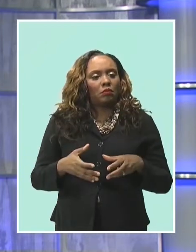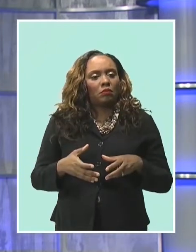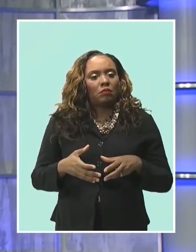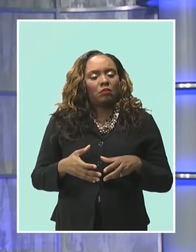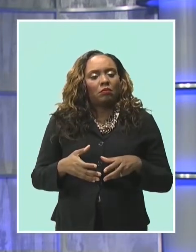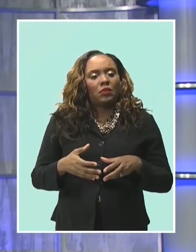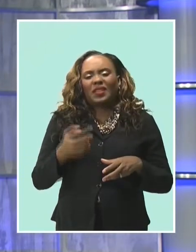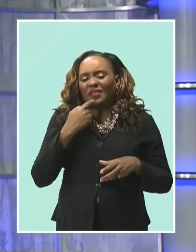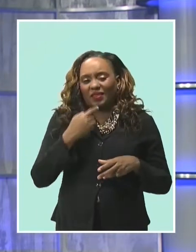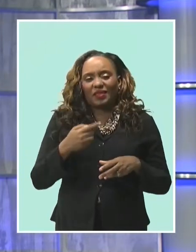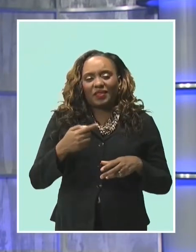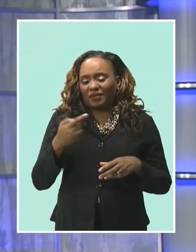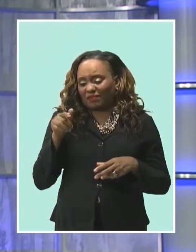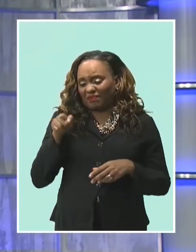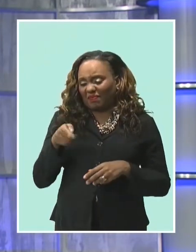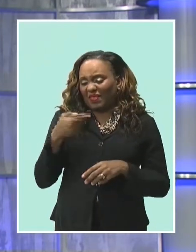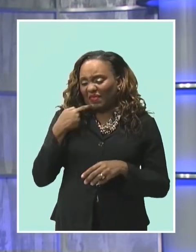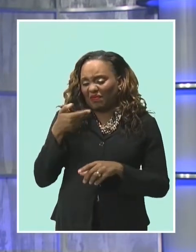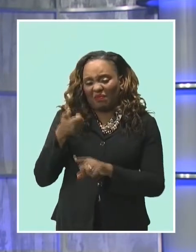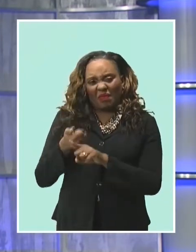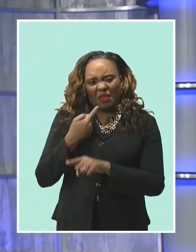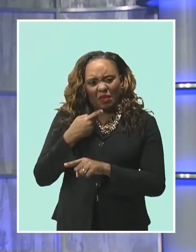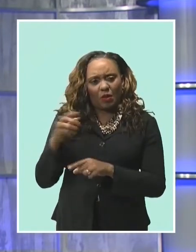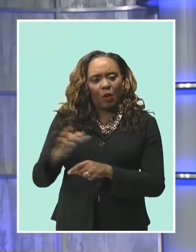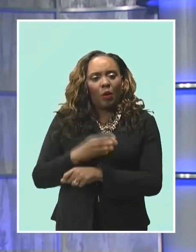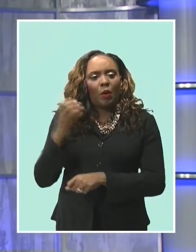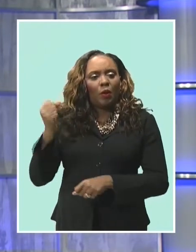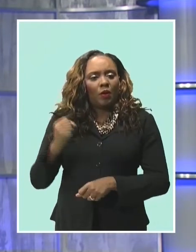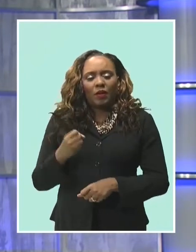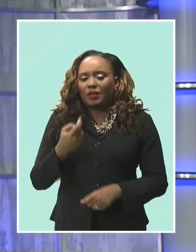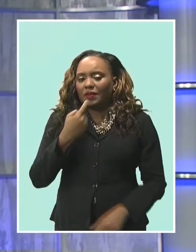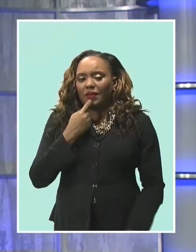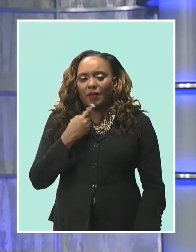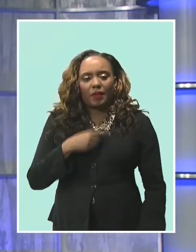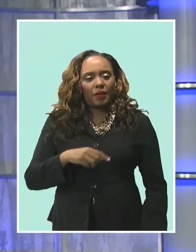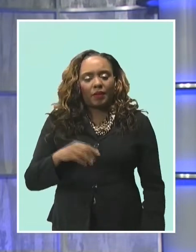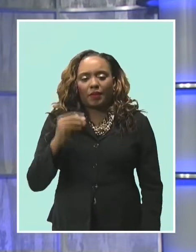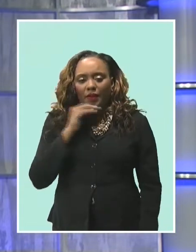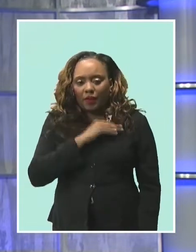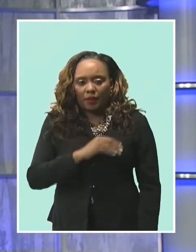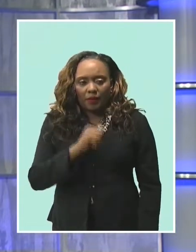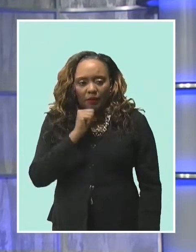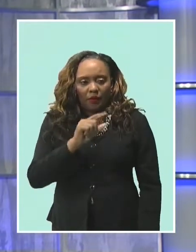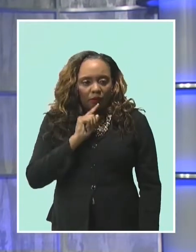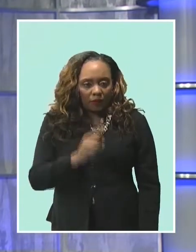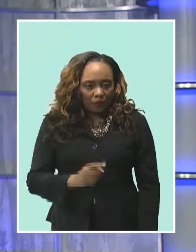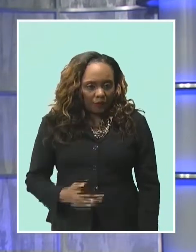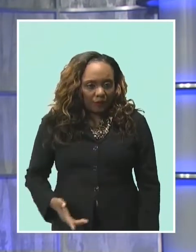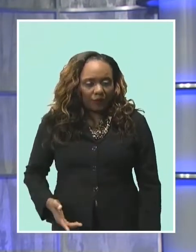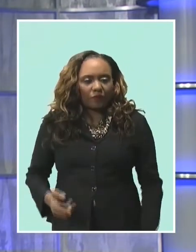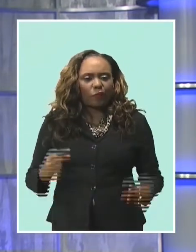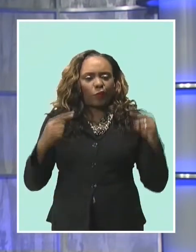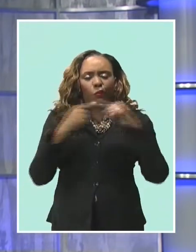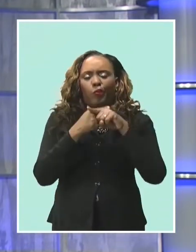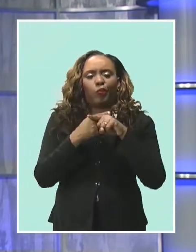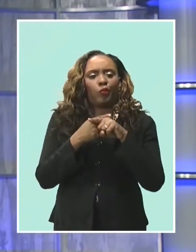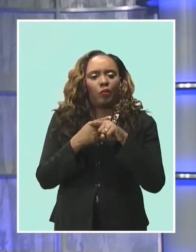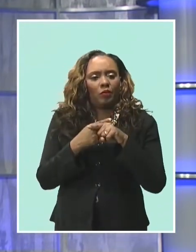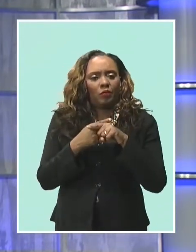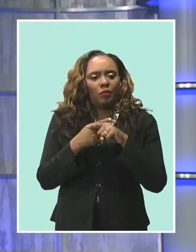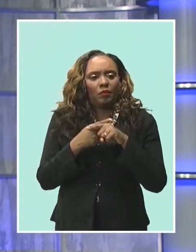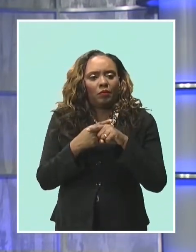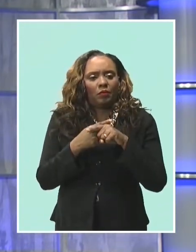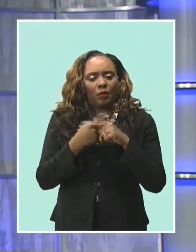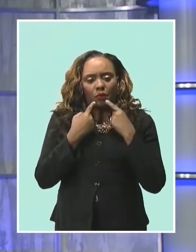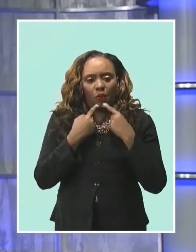March 2nd general elections based on its statements of poll for District 4 are false. A controversial declaration by the